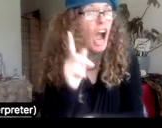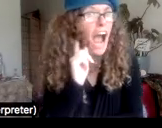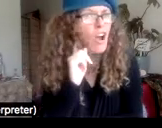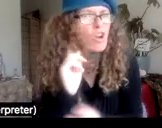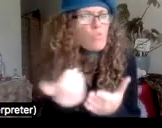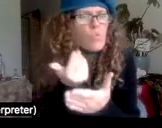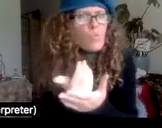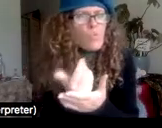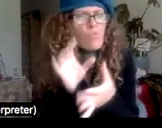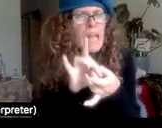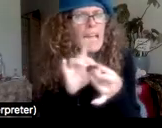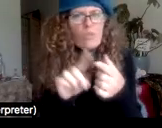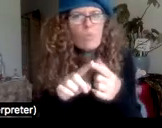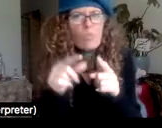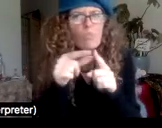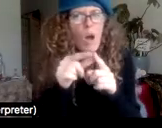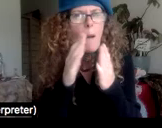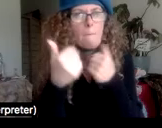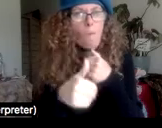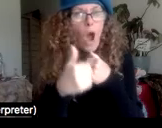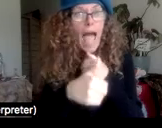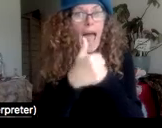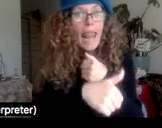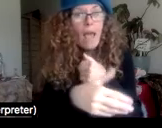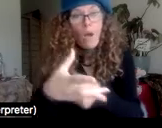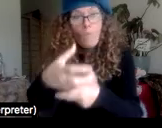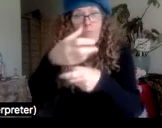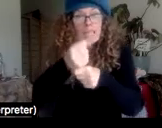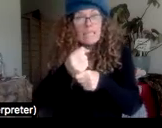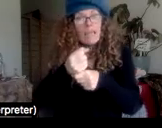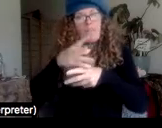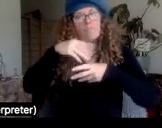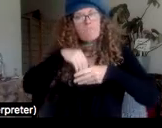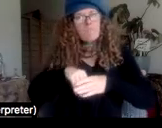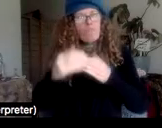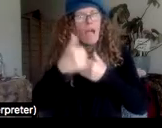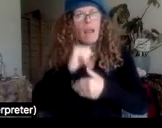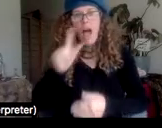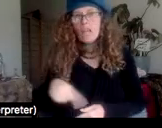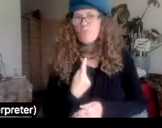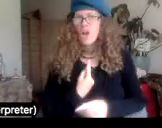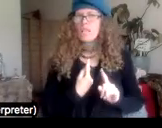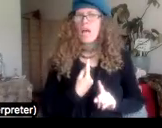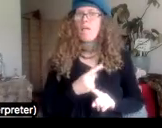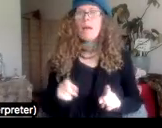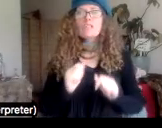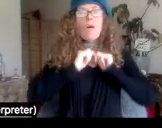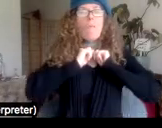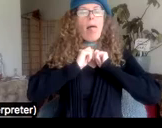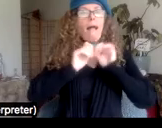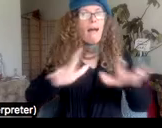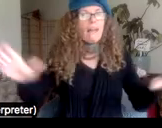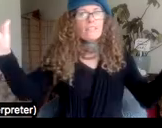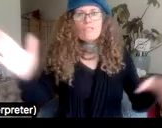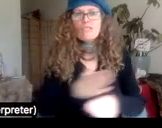with the bread and receiving the bread, not just for ourselves, but to bless and to share